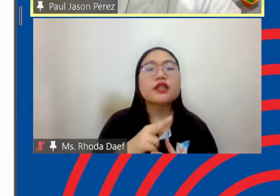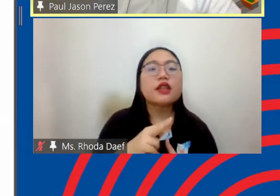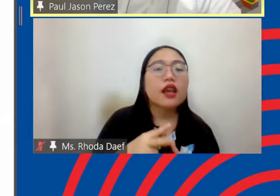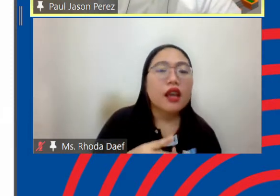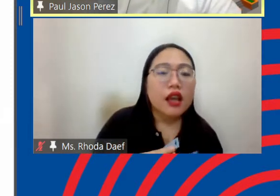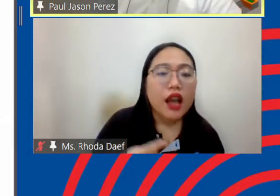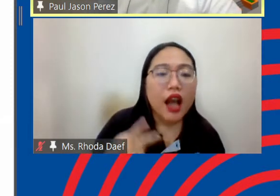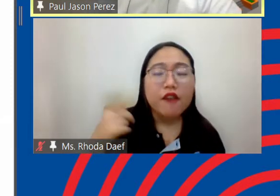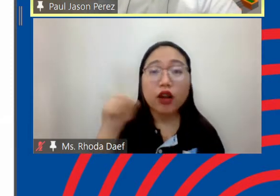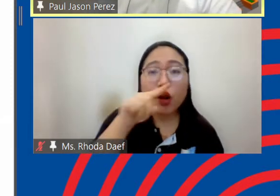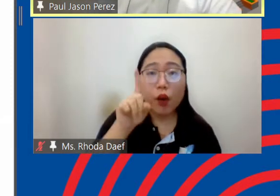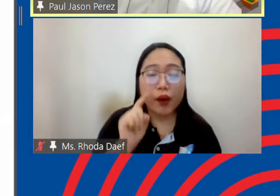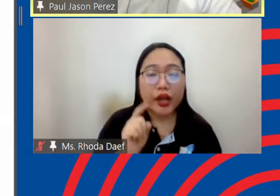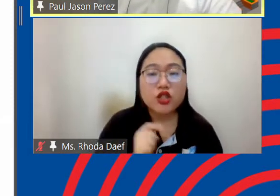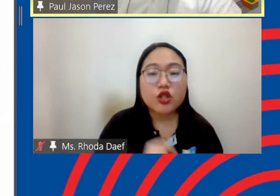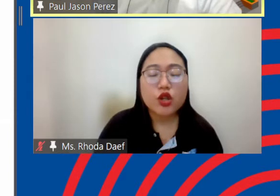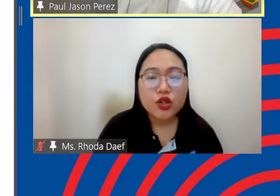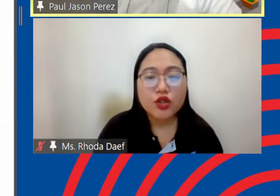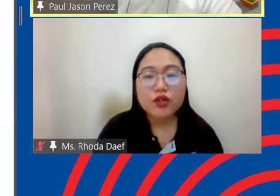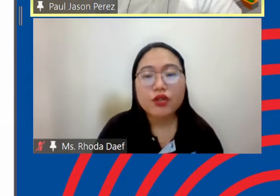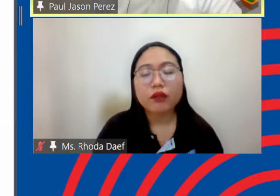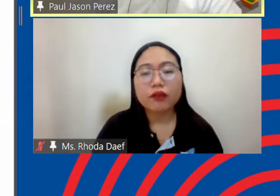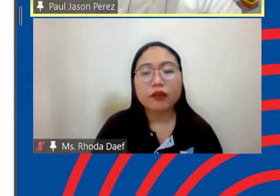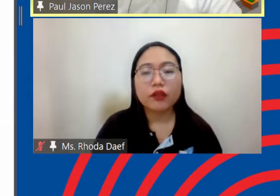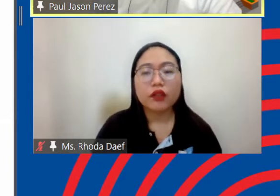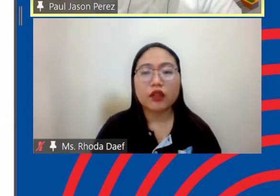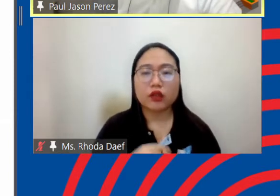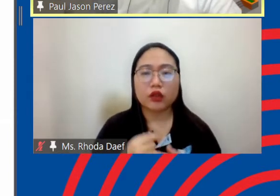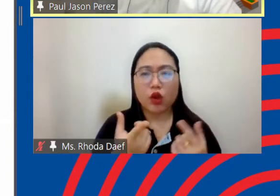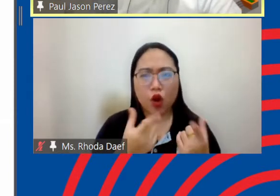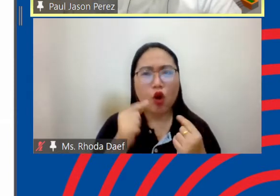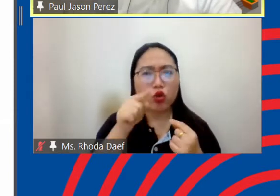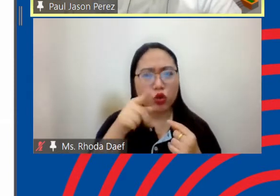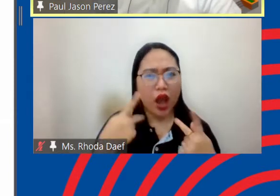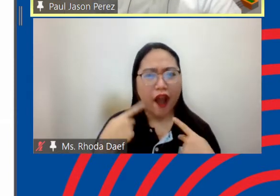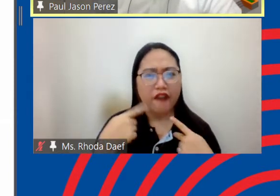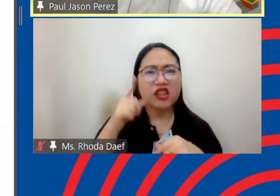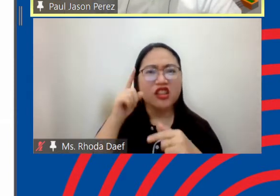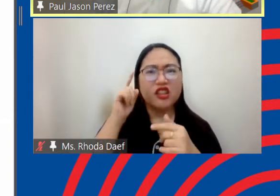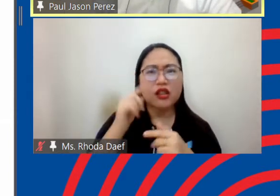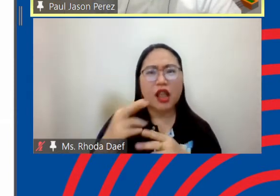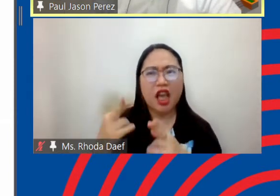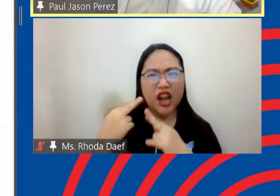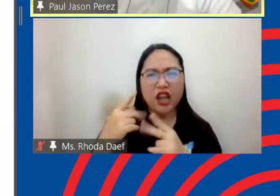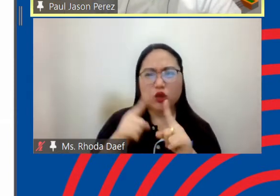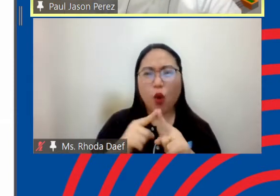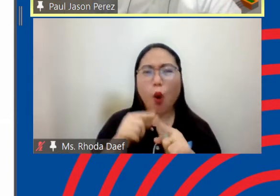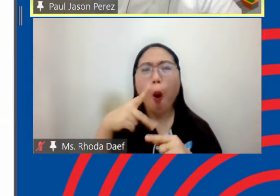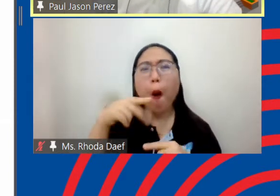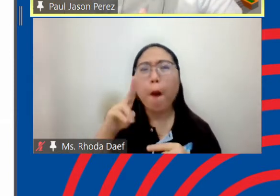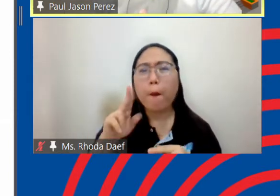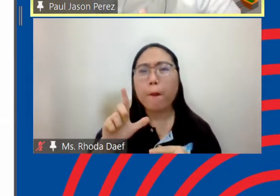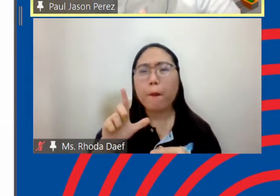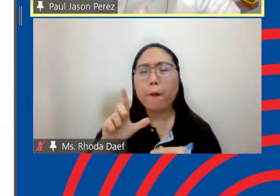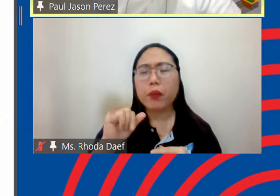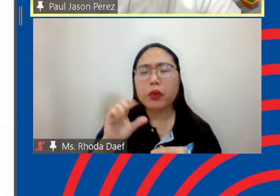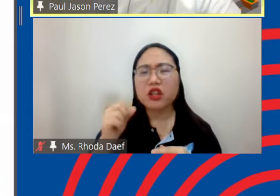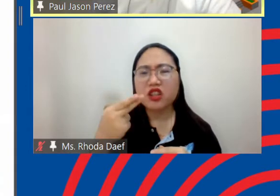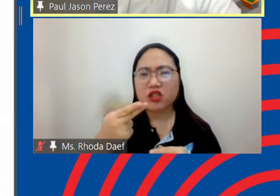questions here. Do you have the right to publish? Can the data be made